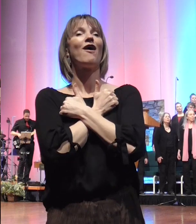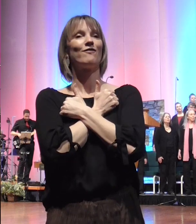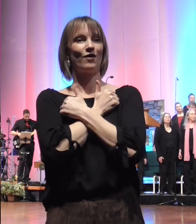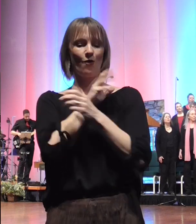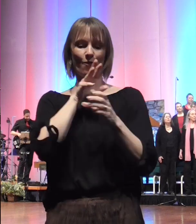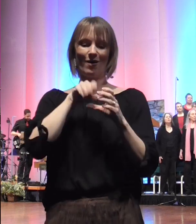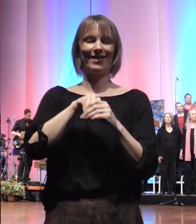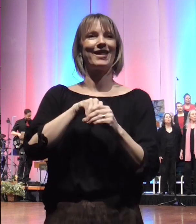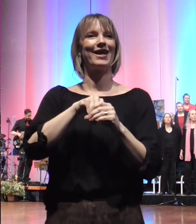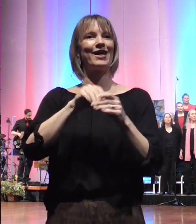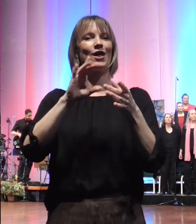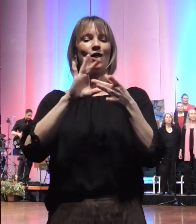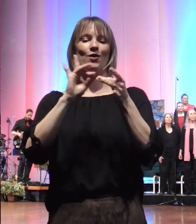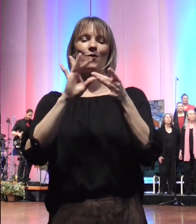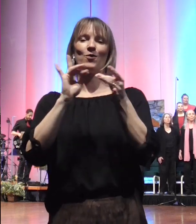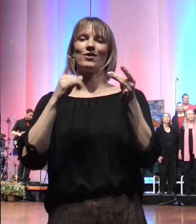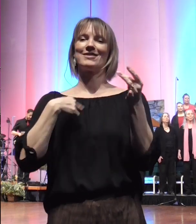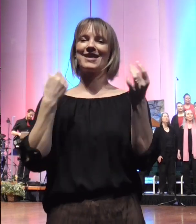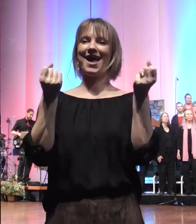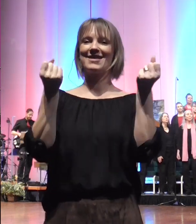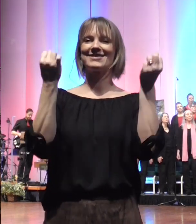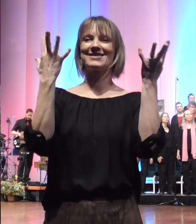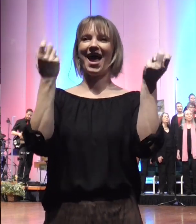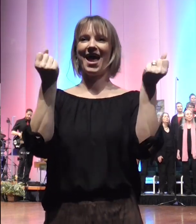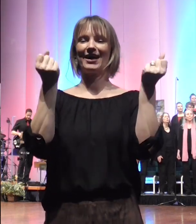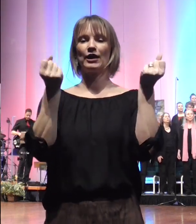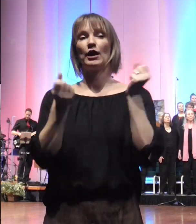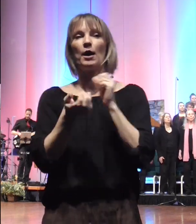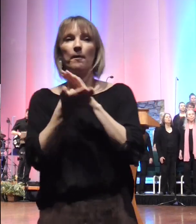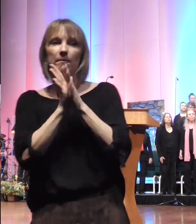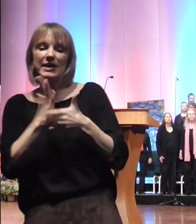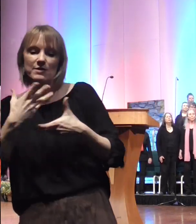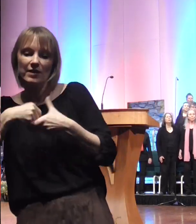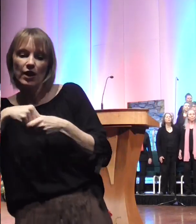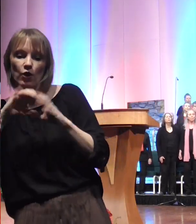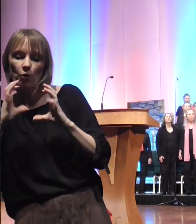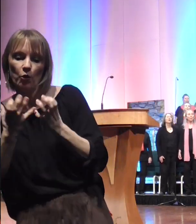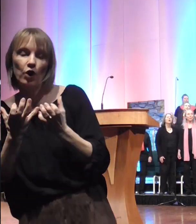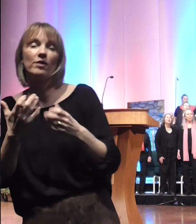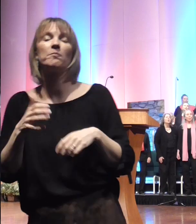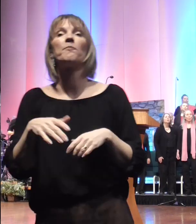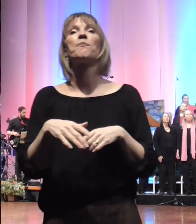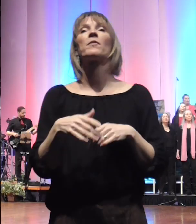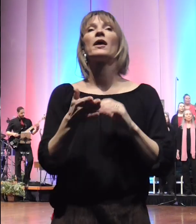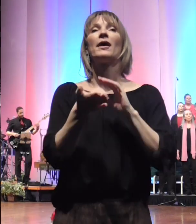Love in the words I say. Peace in the world I make.